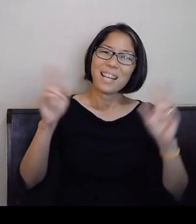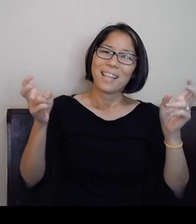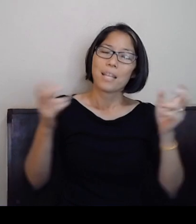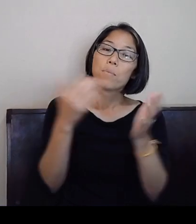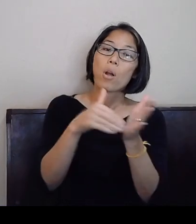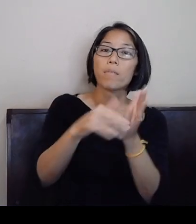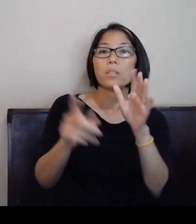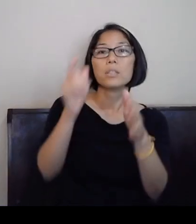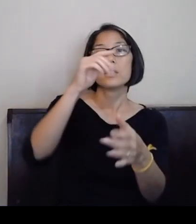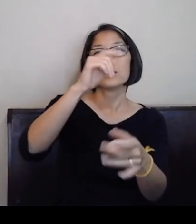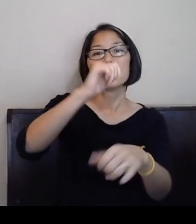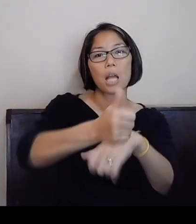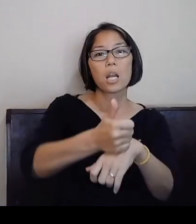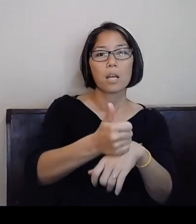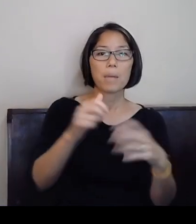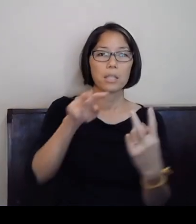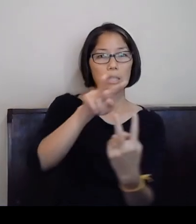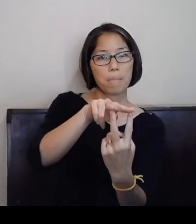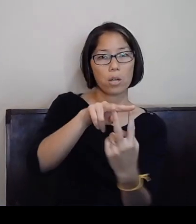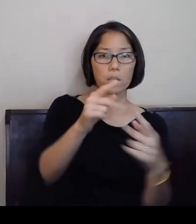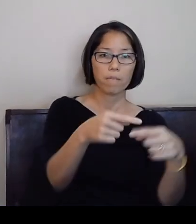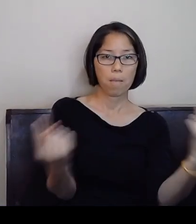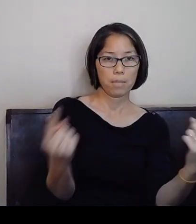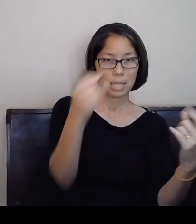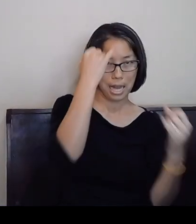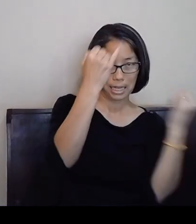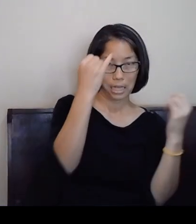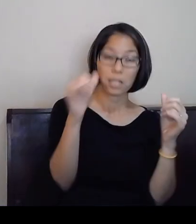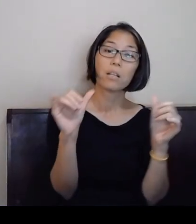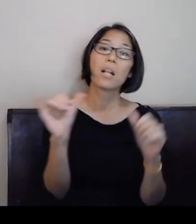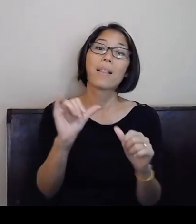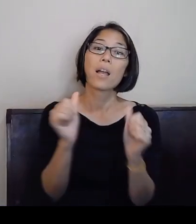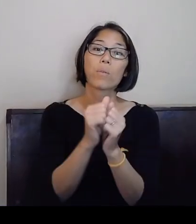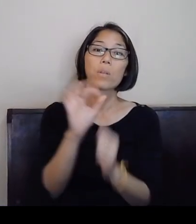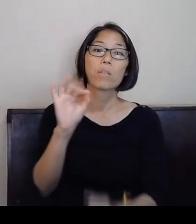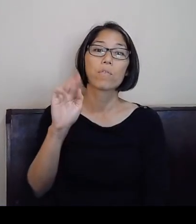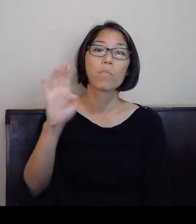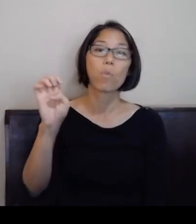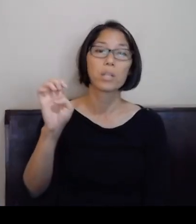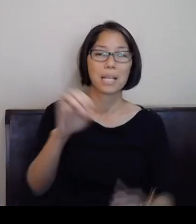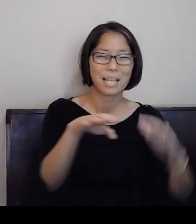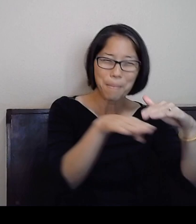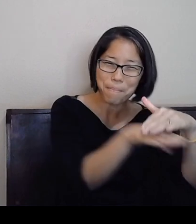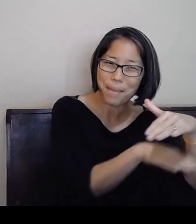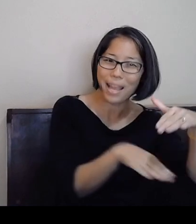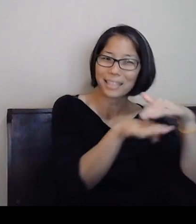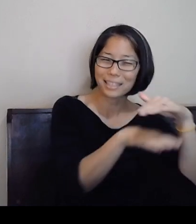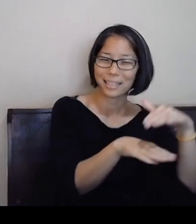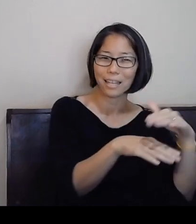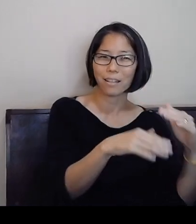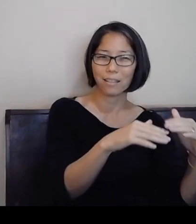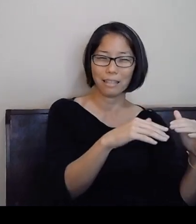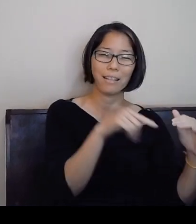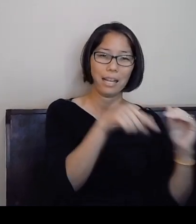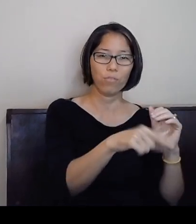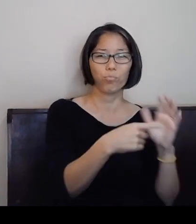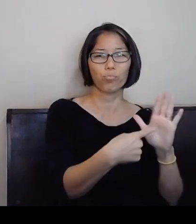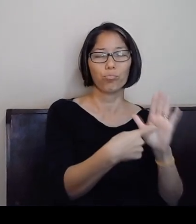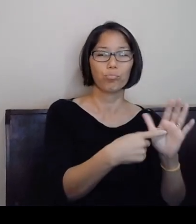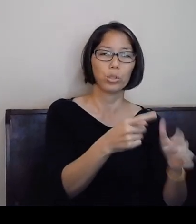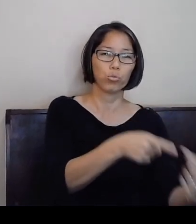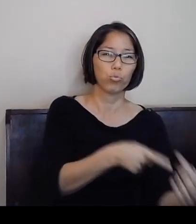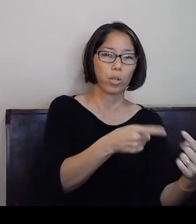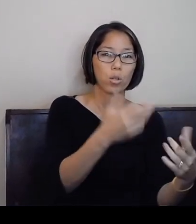Themes are often set up as pairs of opposing ideas. Like with the Force. At its most basic level, it represents the